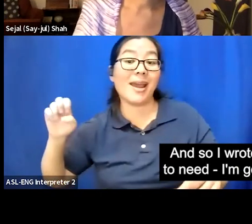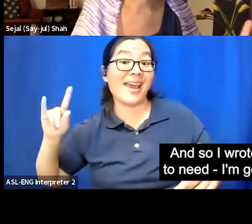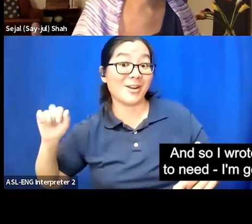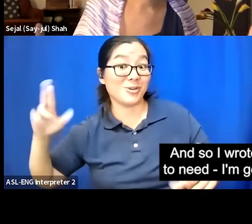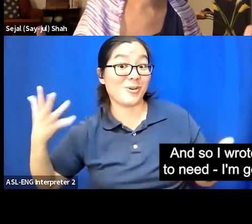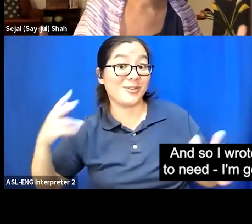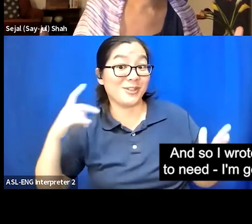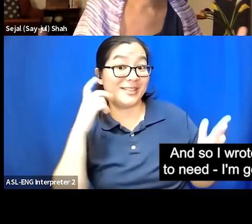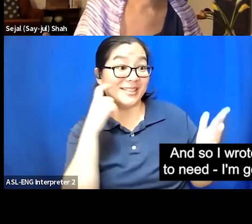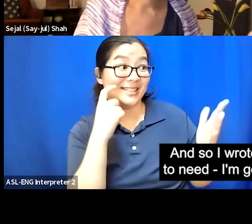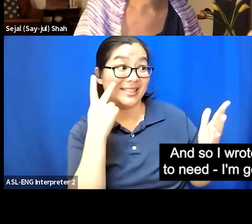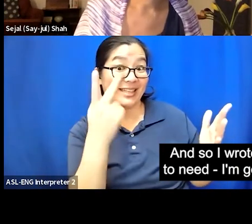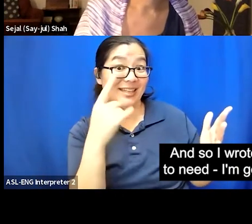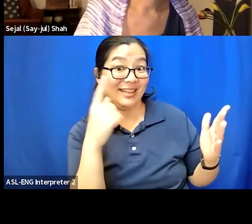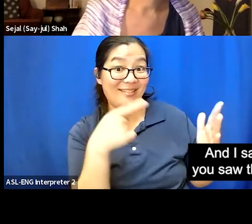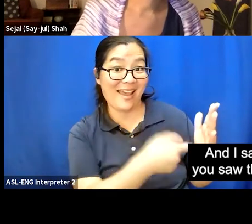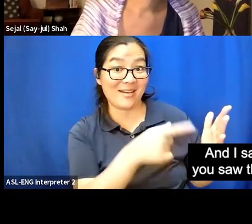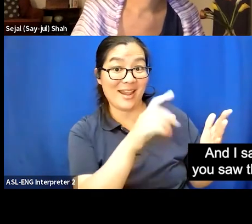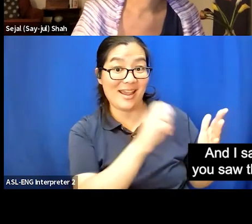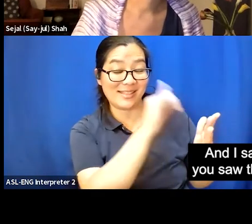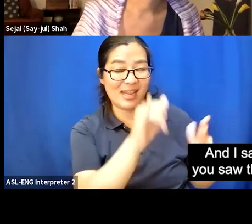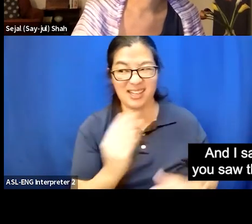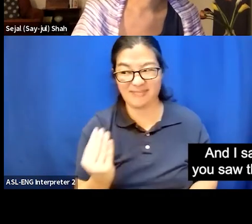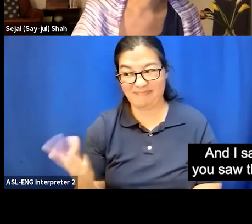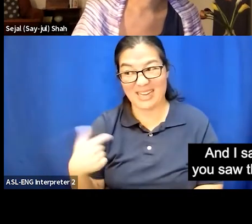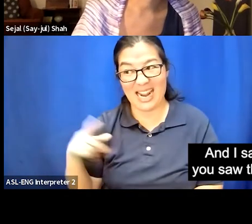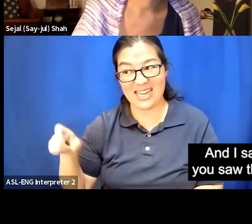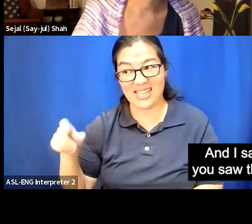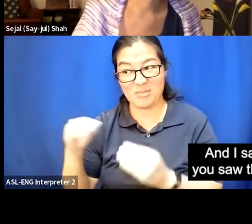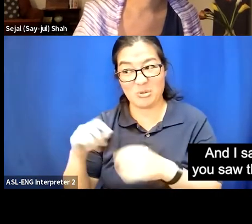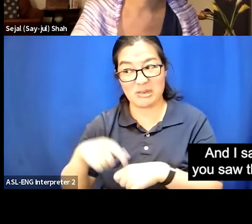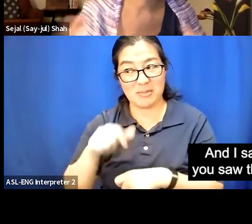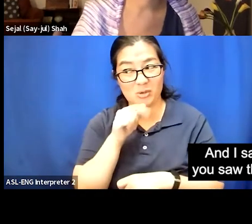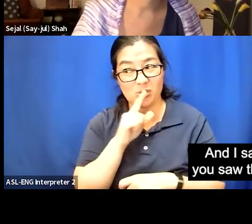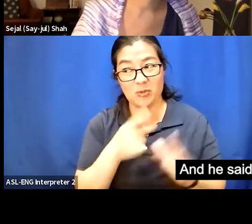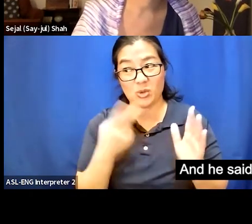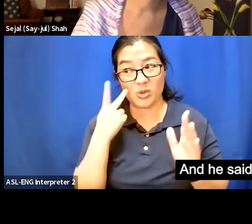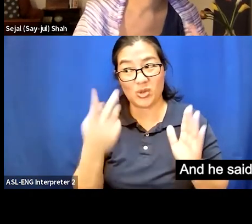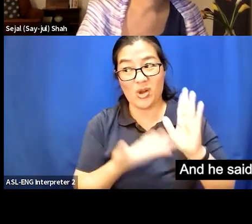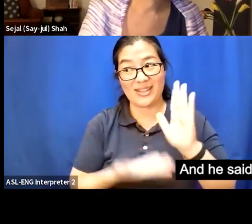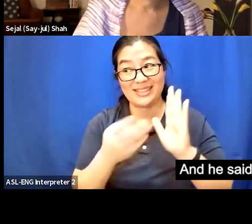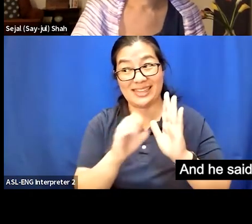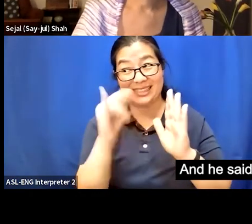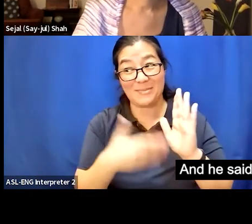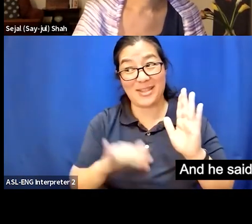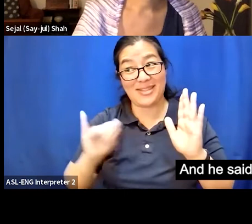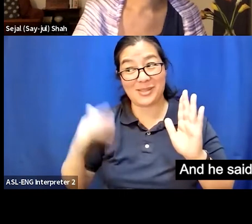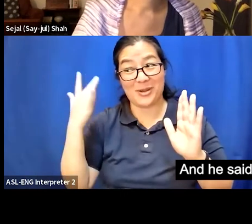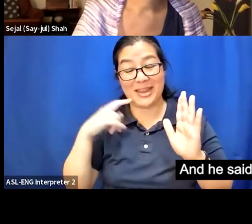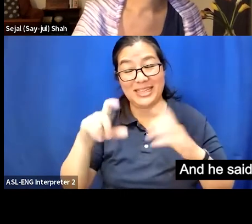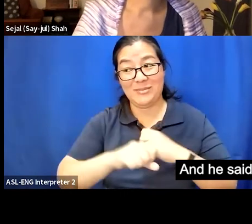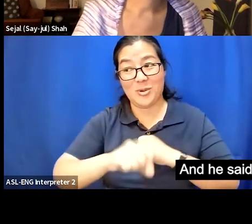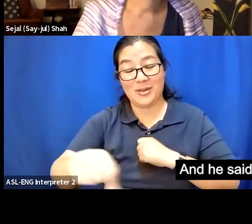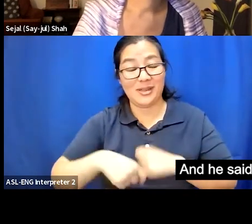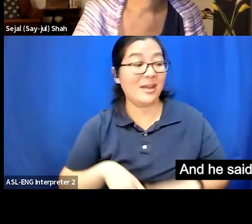said, I'm going to need more time. And I said, I don't know if you saw this, but here's why. And he said, I did. And